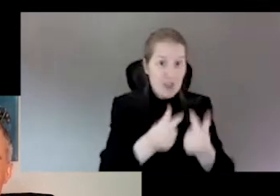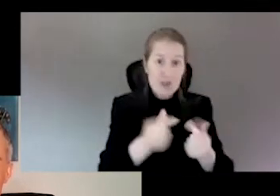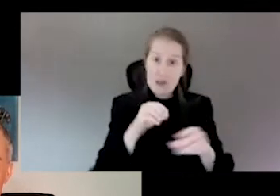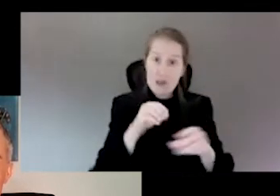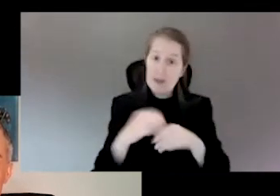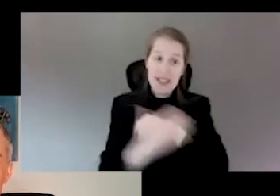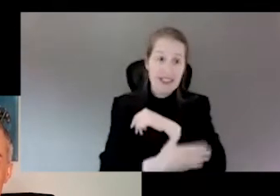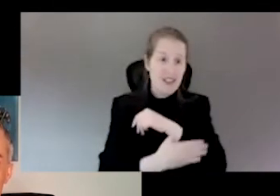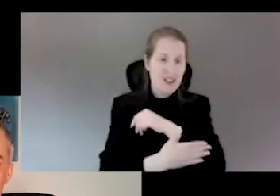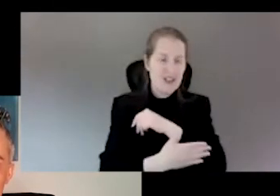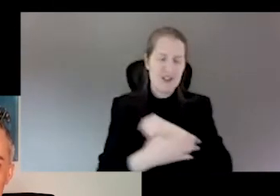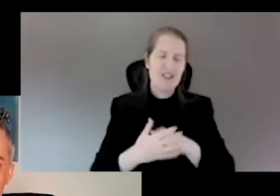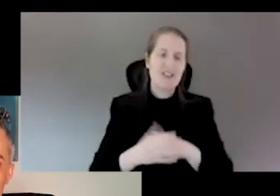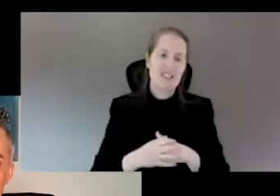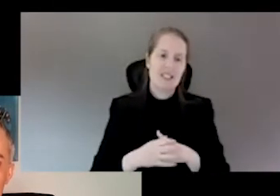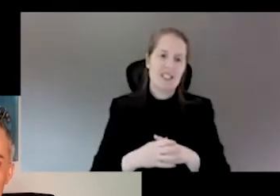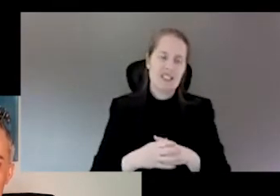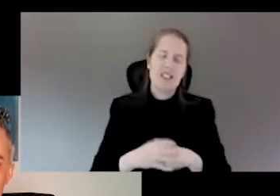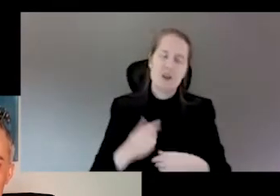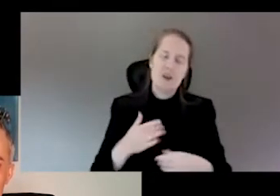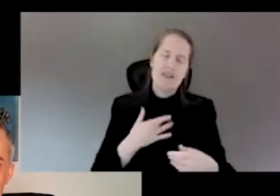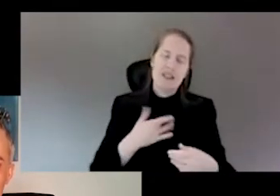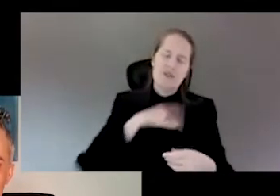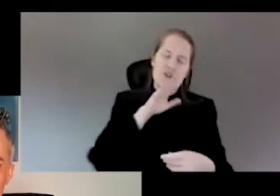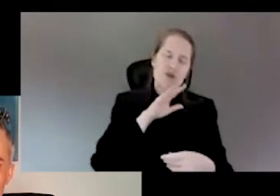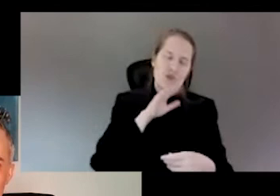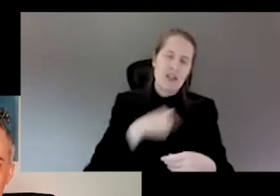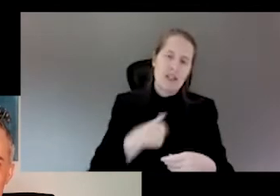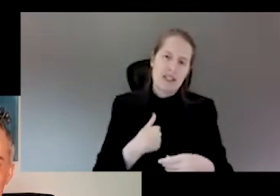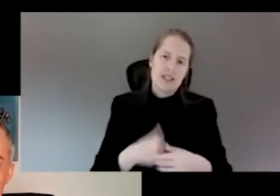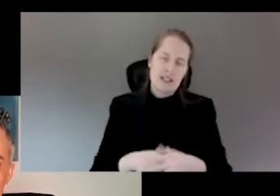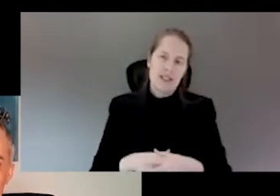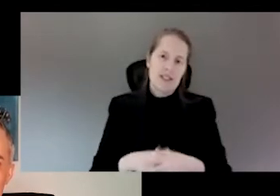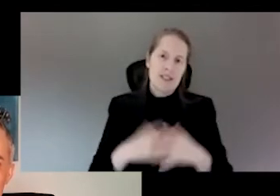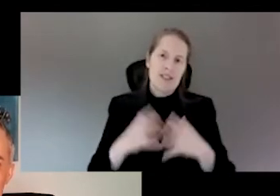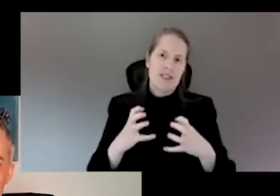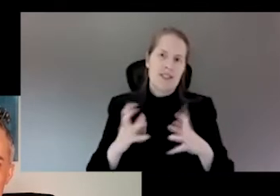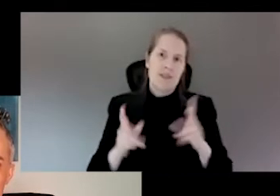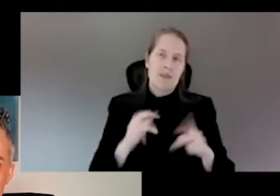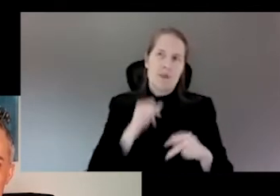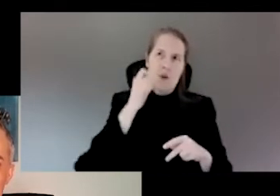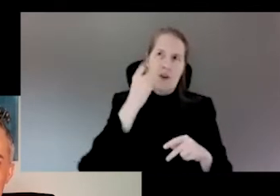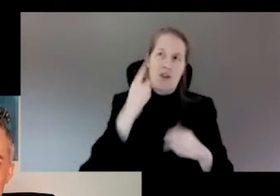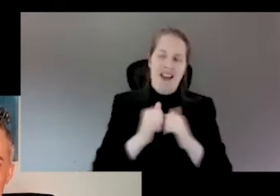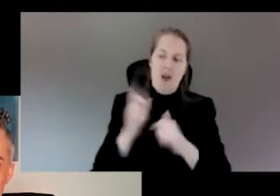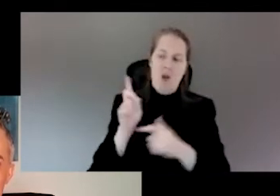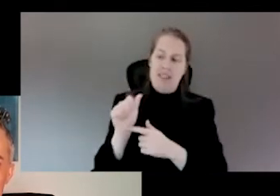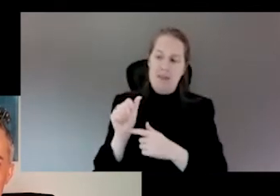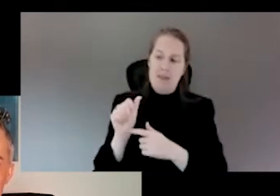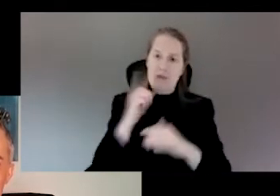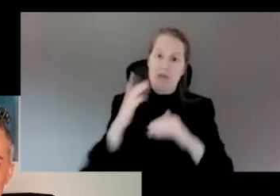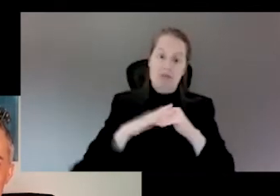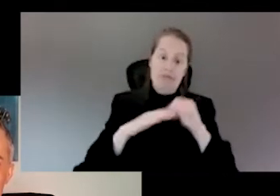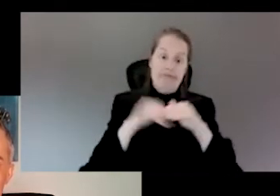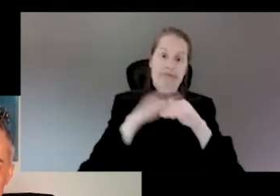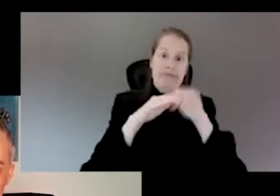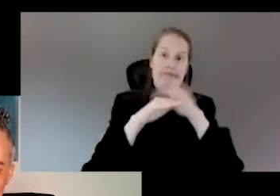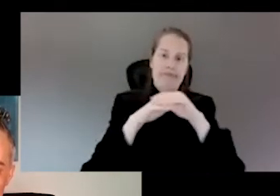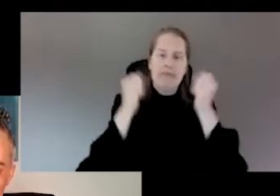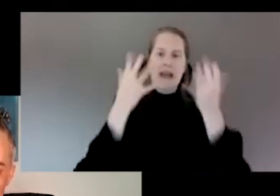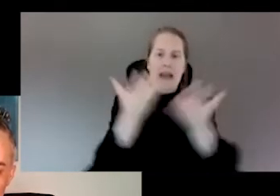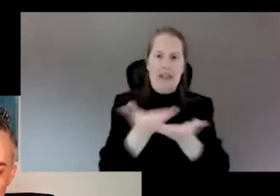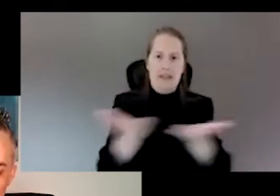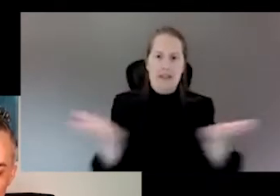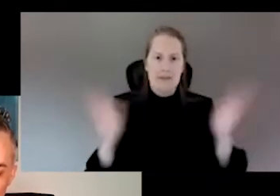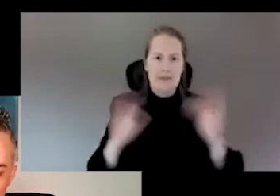that's where it just frustrates me when people don't understand how disability interacts with so many of these other things, whether it's